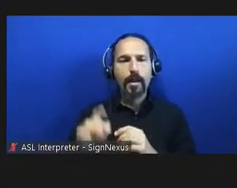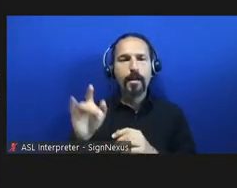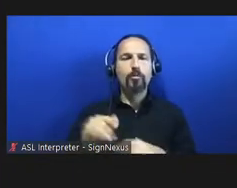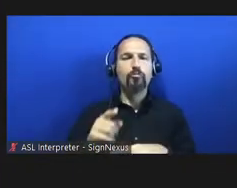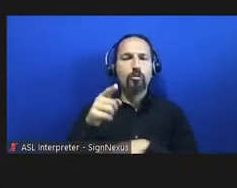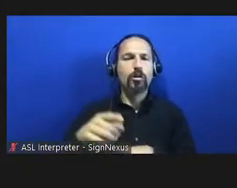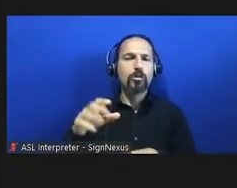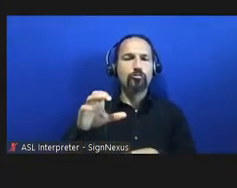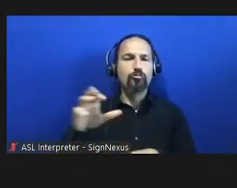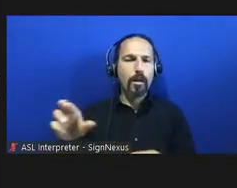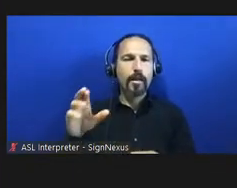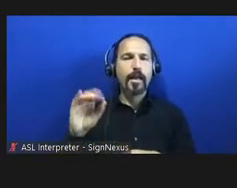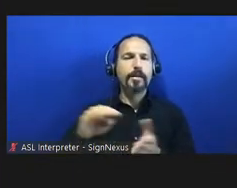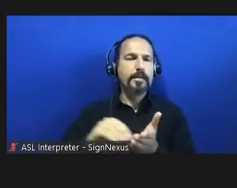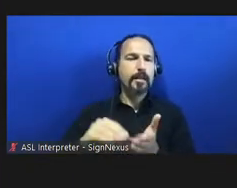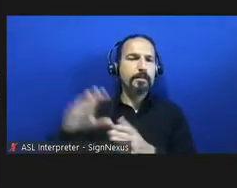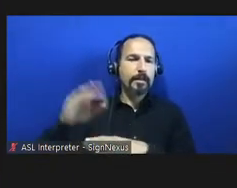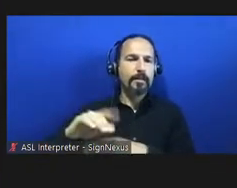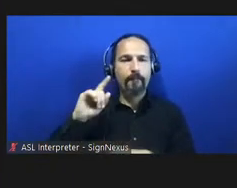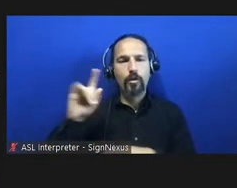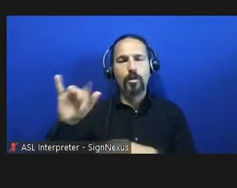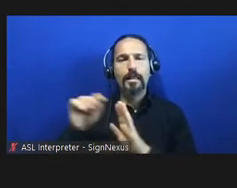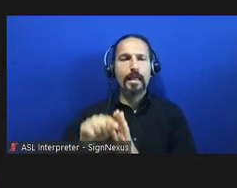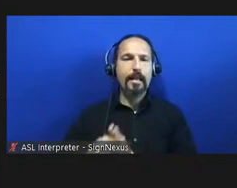to reduce those adverse effects